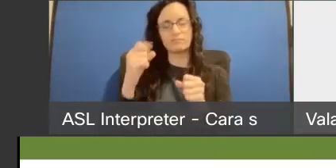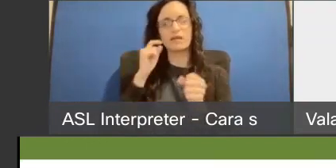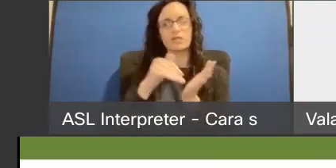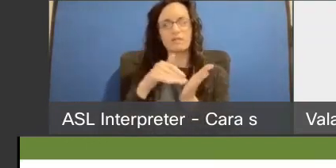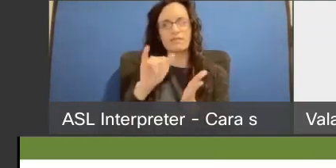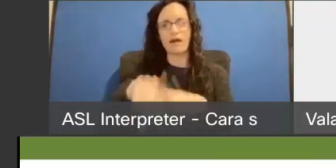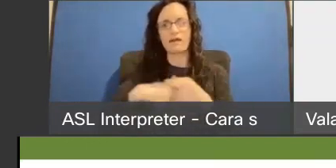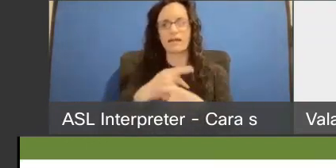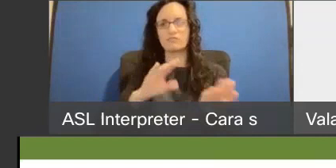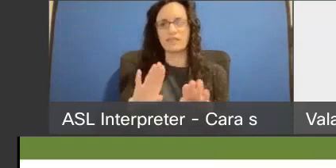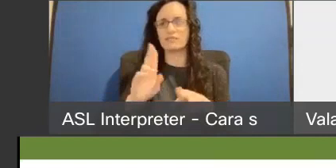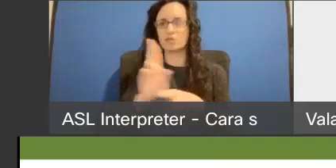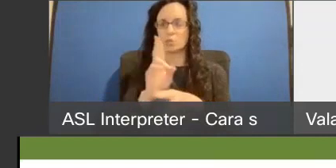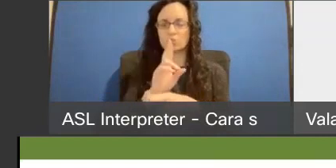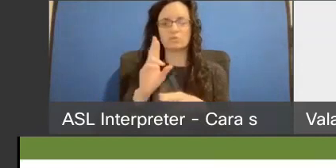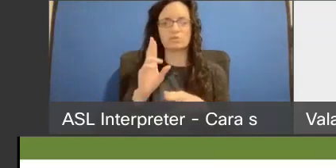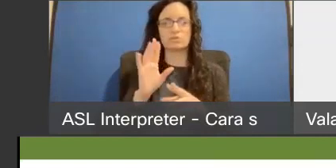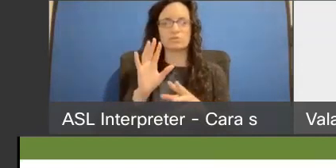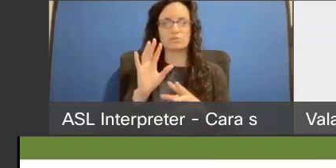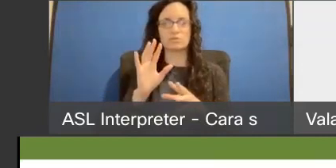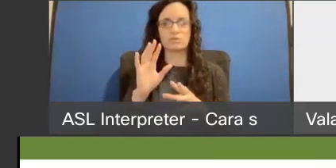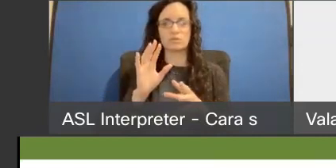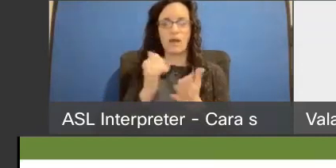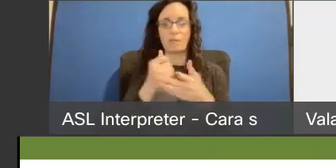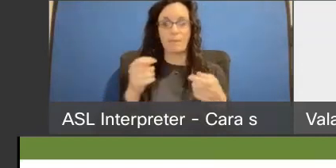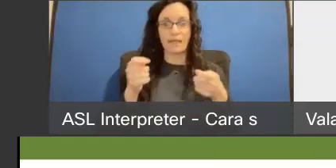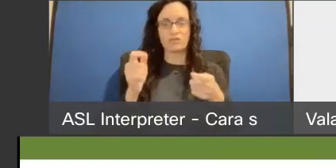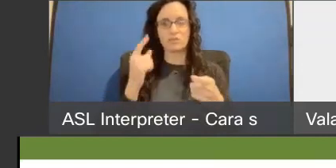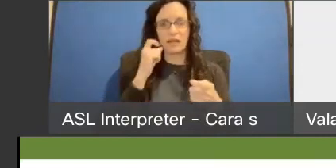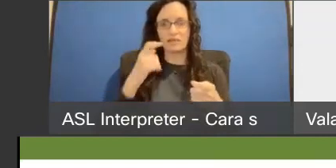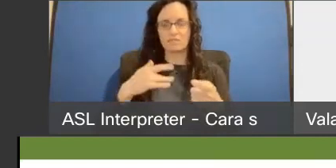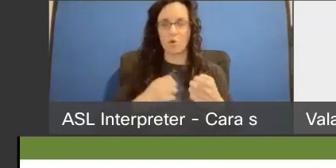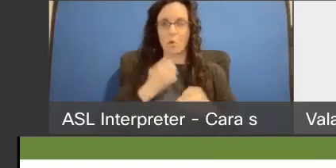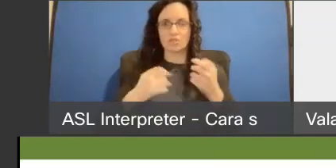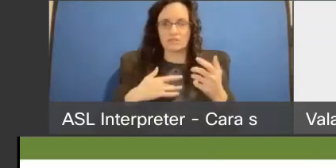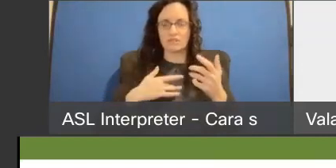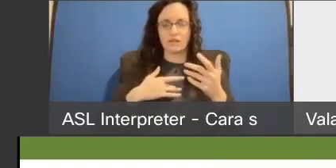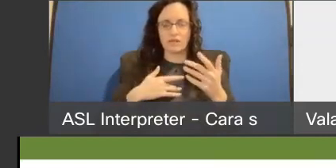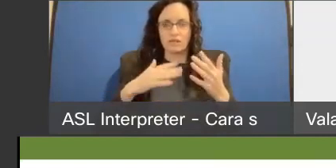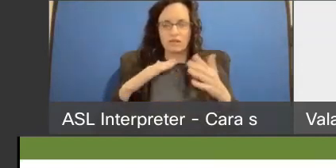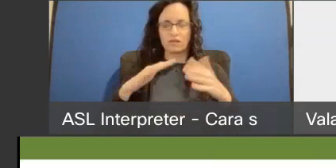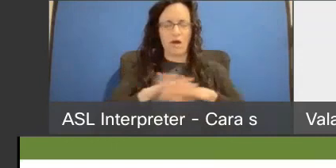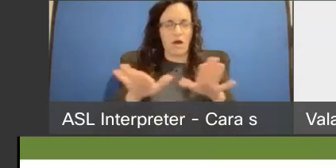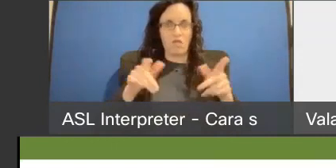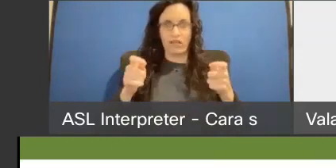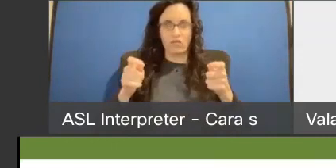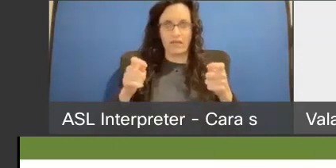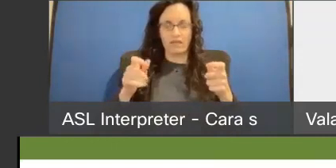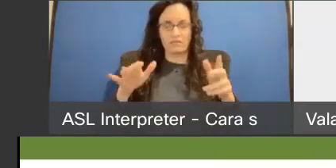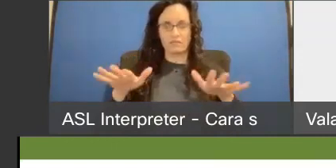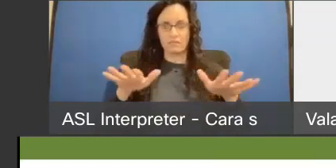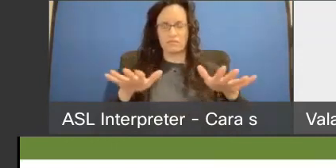manage their feeling emotionally dysregulated. Yep. In some way, it helps them feel